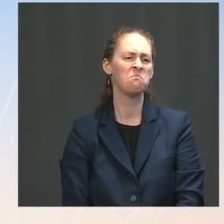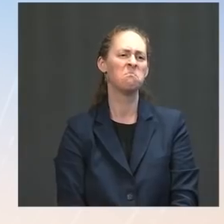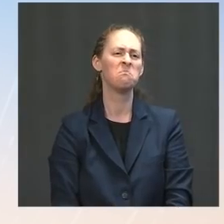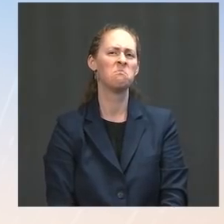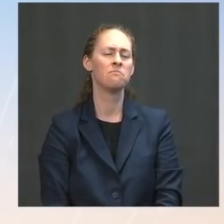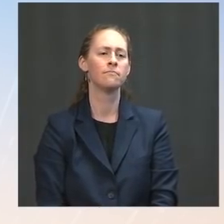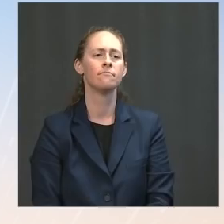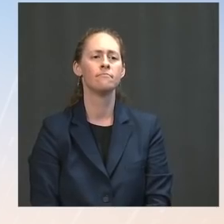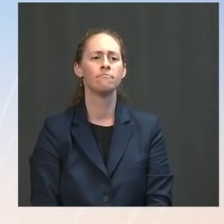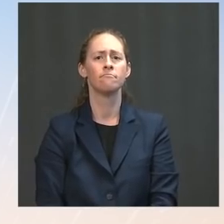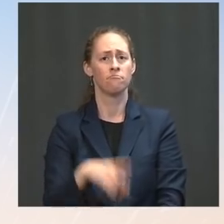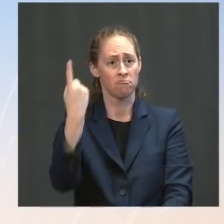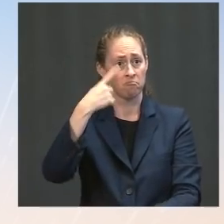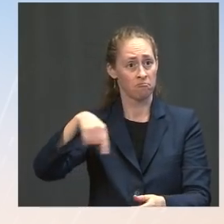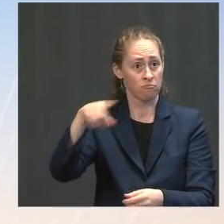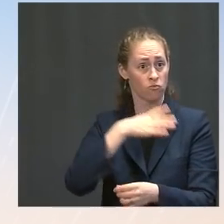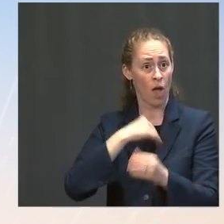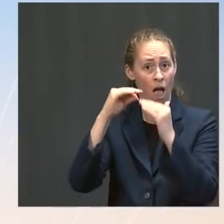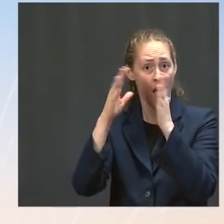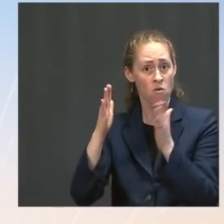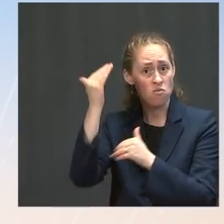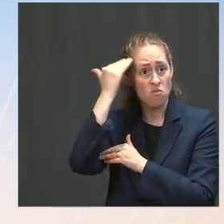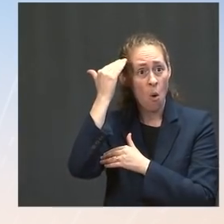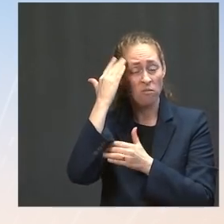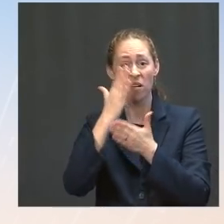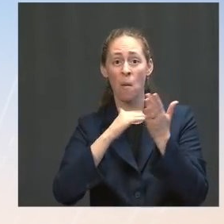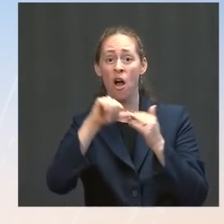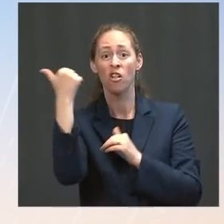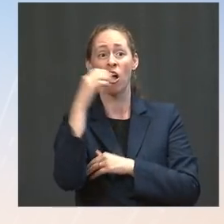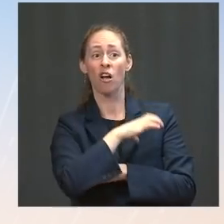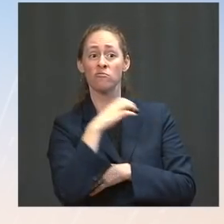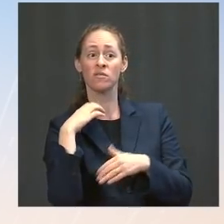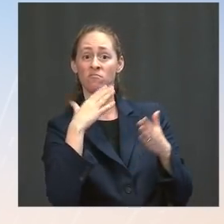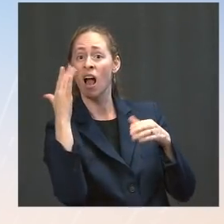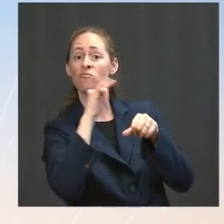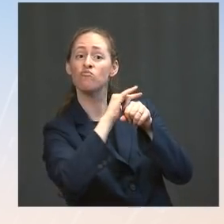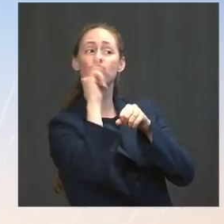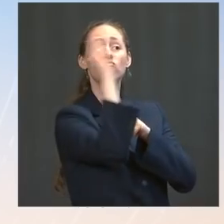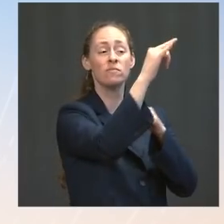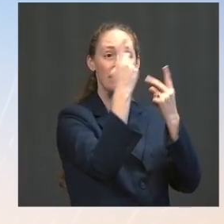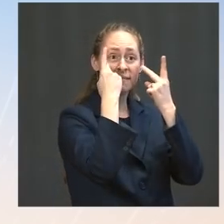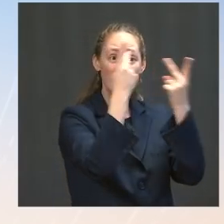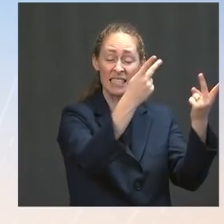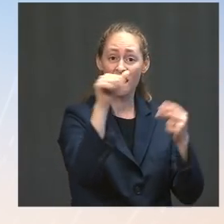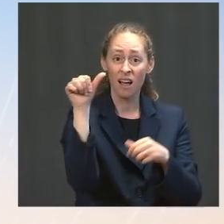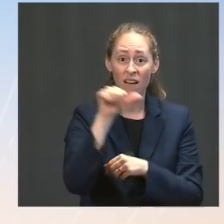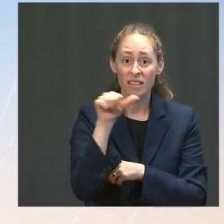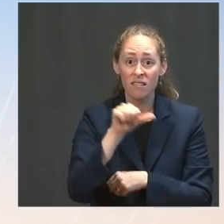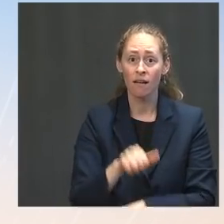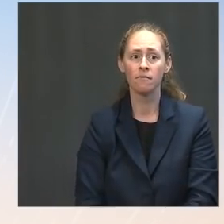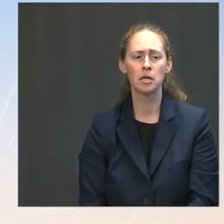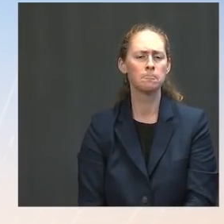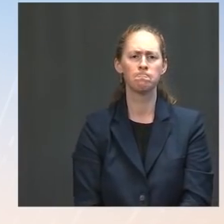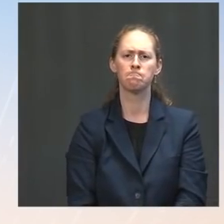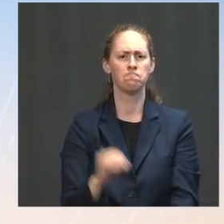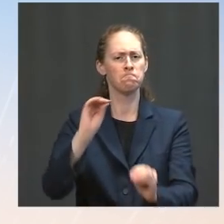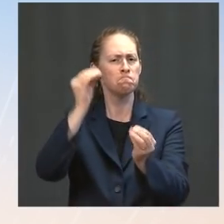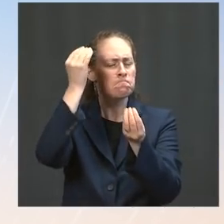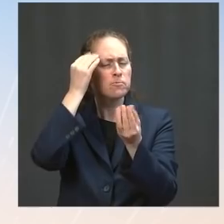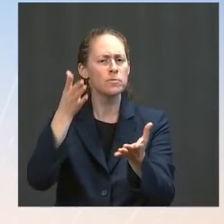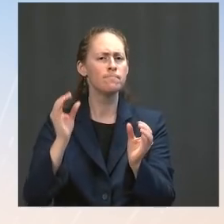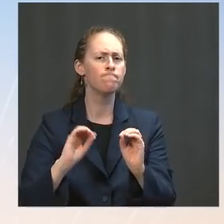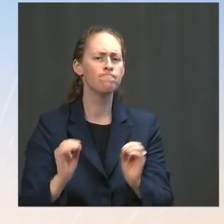depart. Maybe they're working on a range of projects they're not ready to leave. I know that is hard for us to understand as we're looking at the images, but